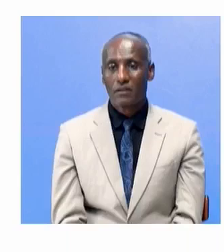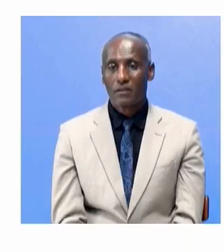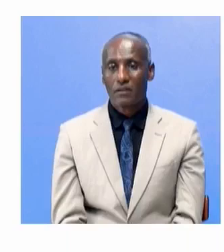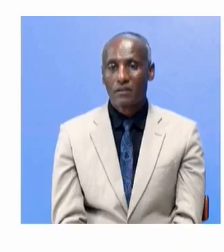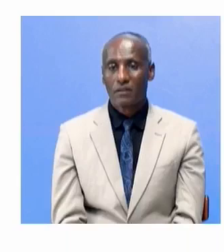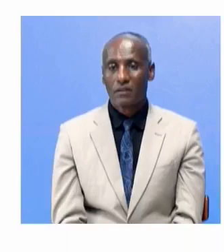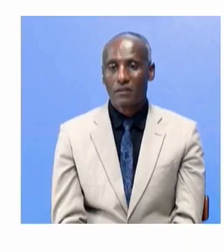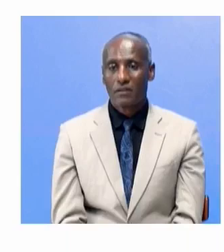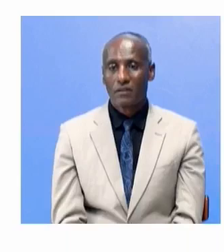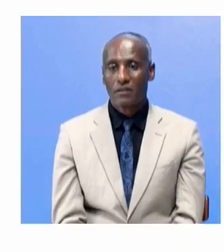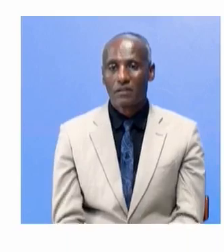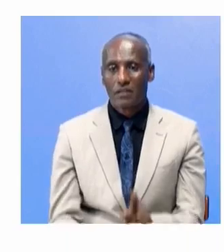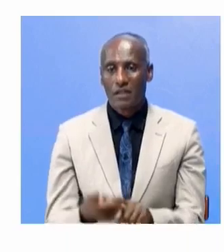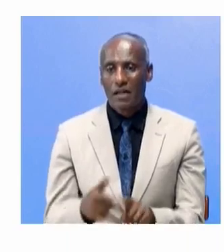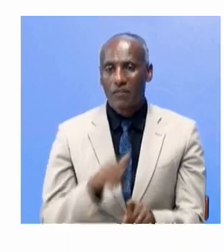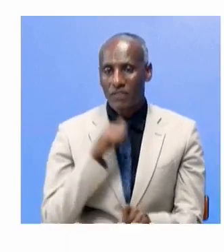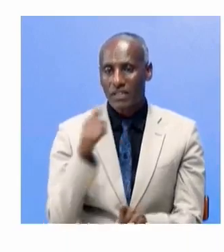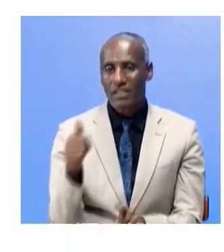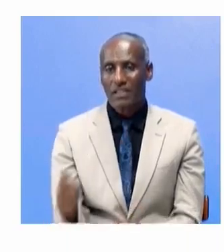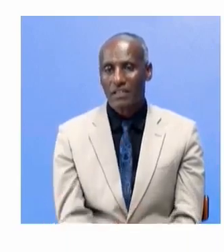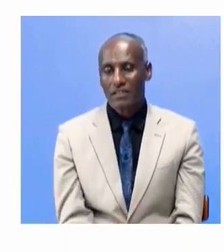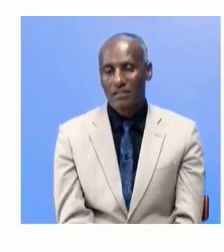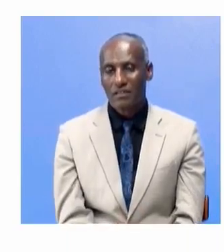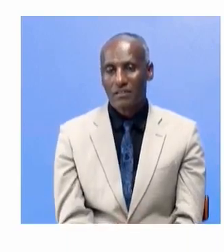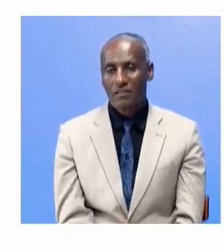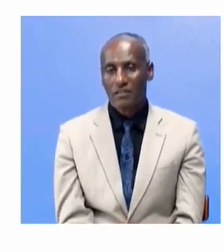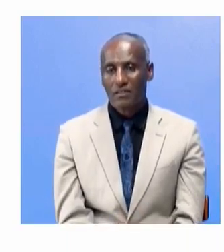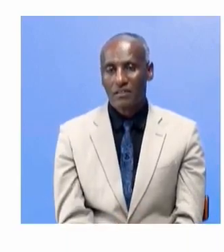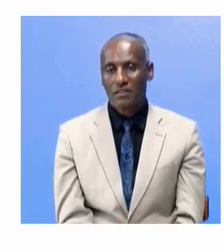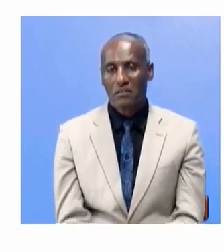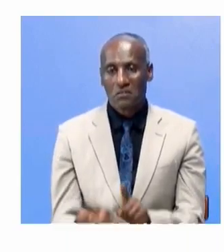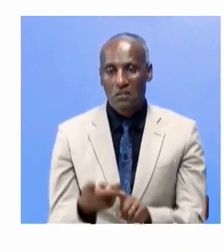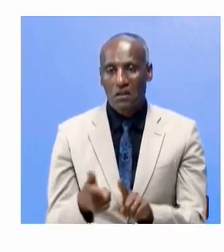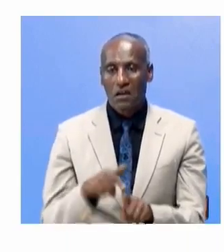unfriendly way or unfriendly.